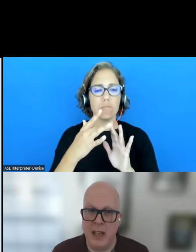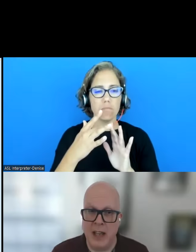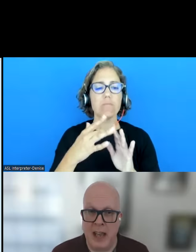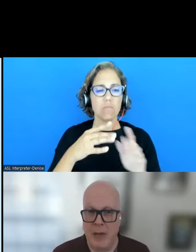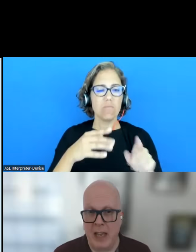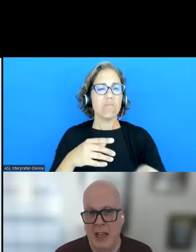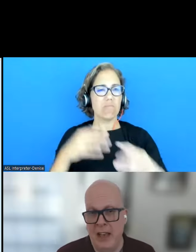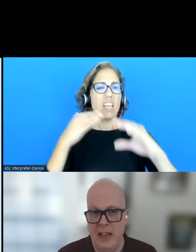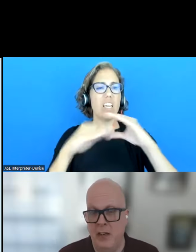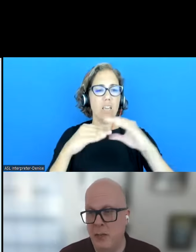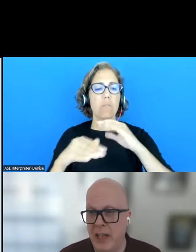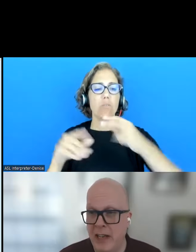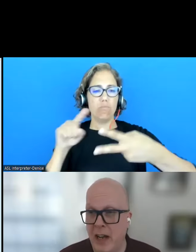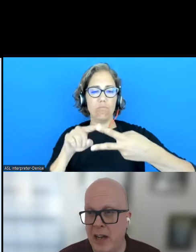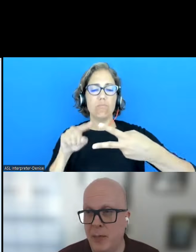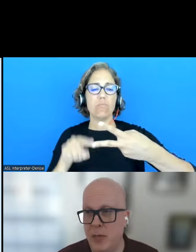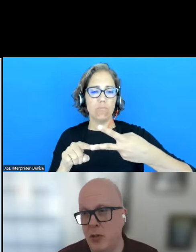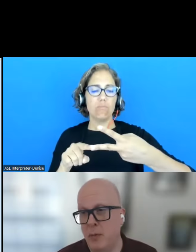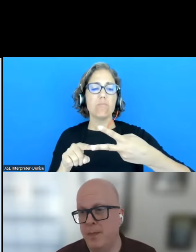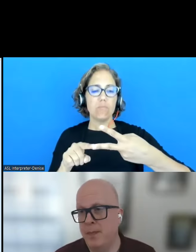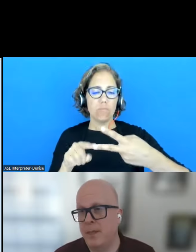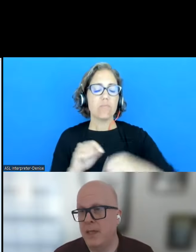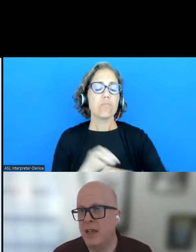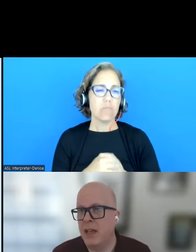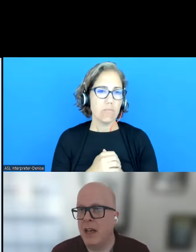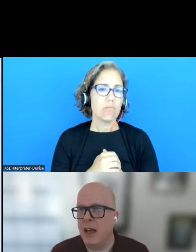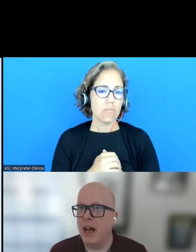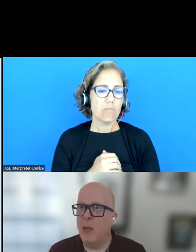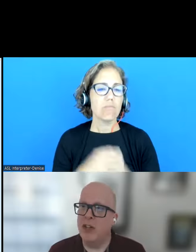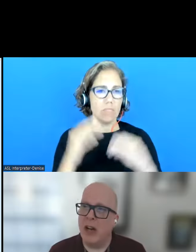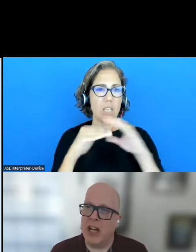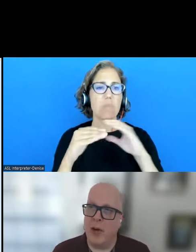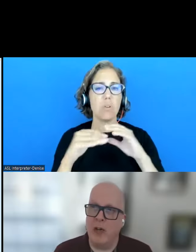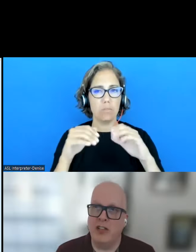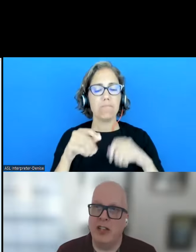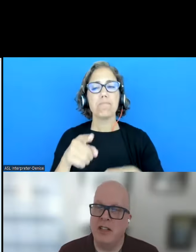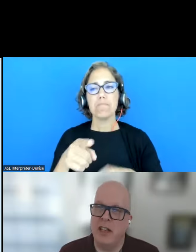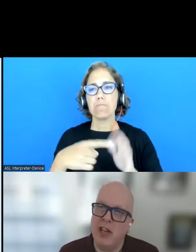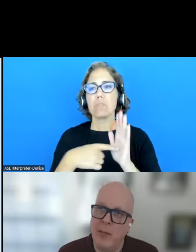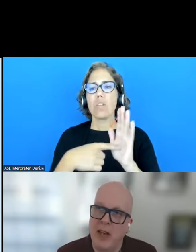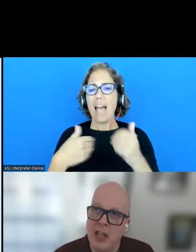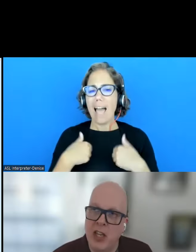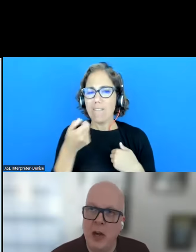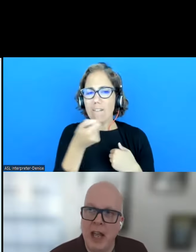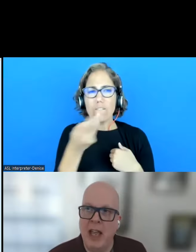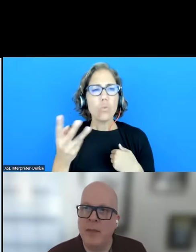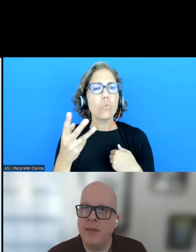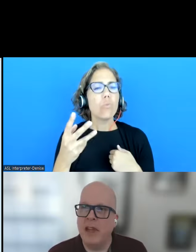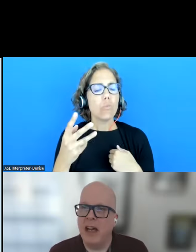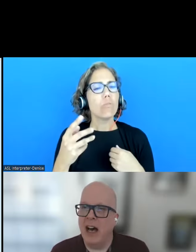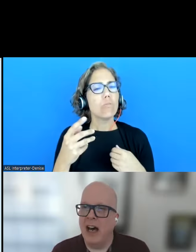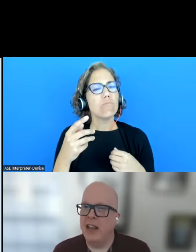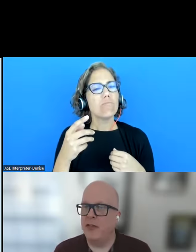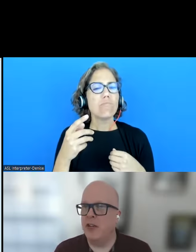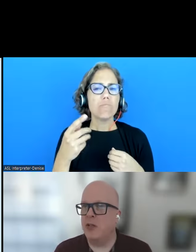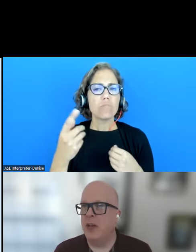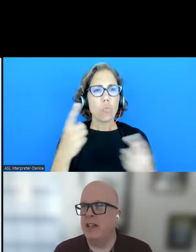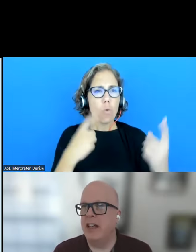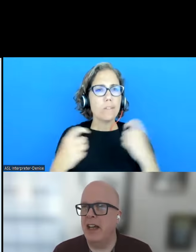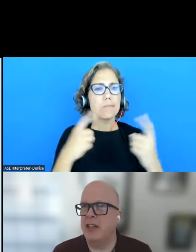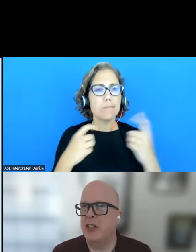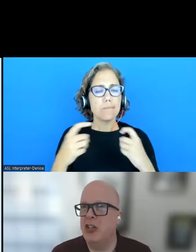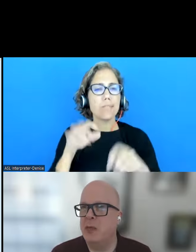jeff.adams@usablenet.com and Michele@usablenet.com too. We do have a couple of questions that have come into the Q&A. The